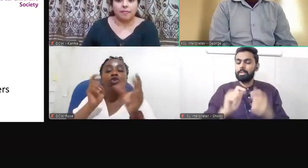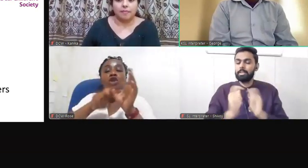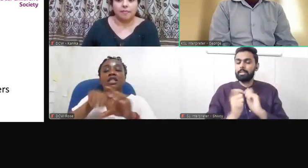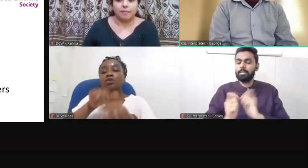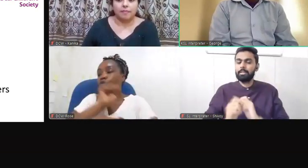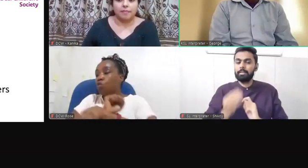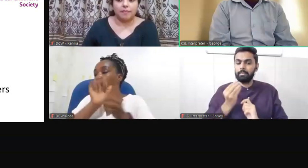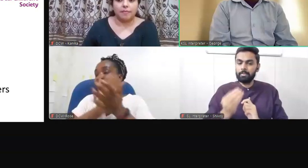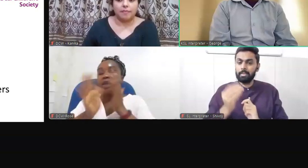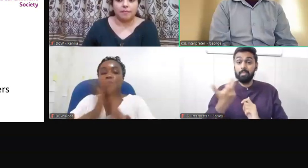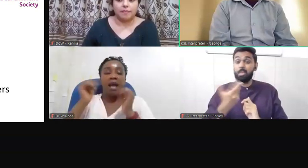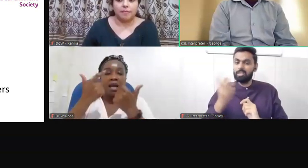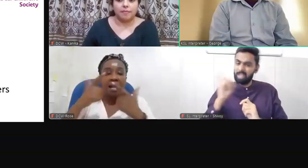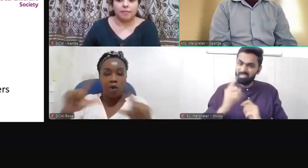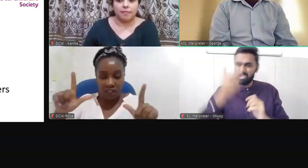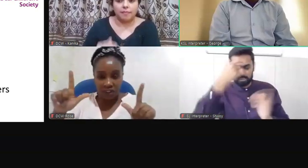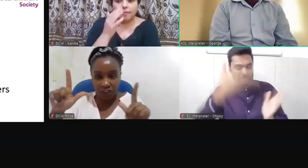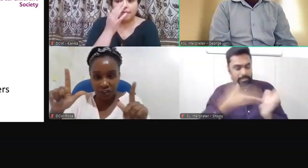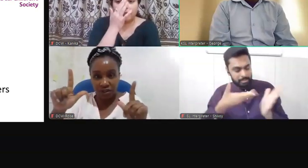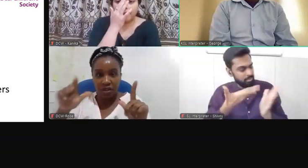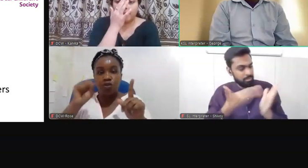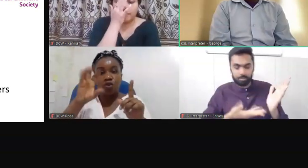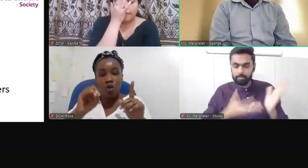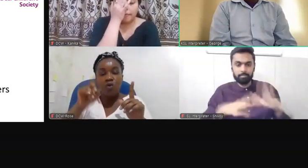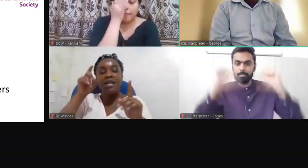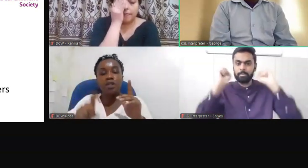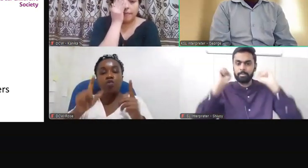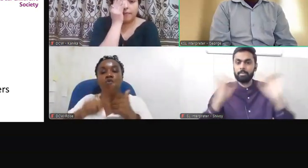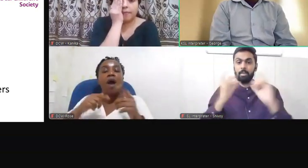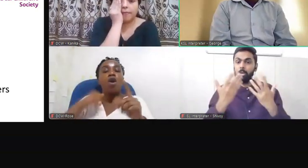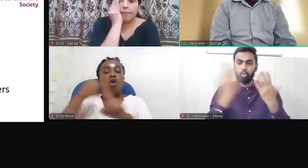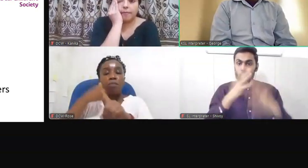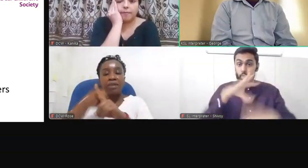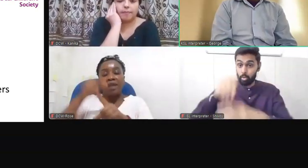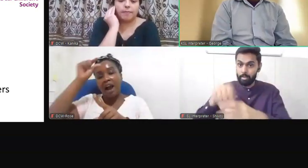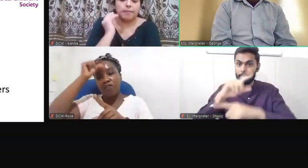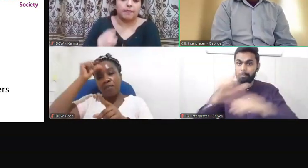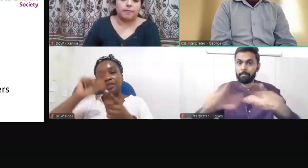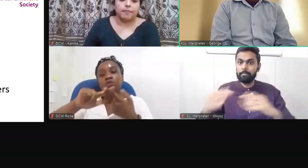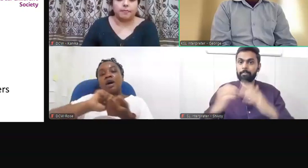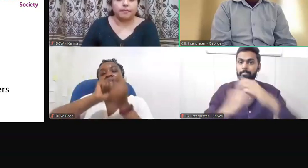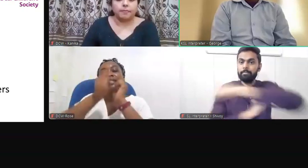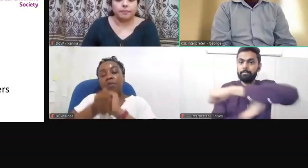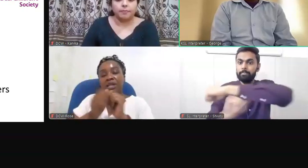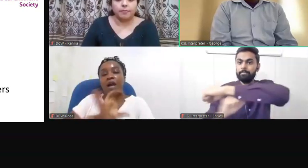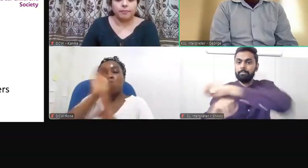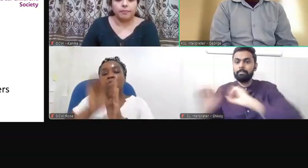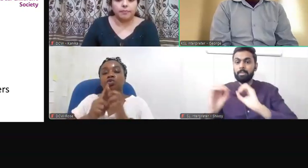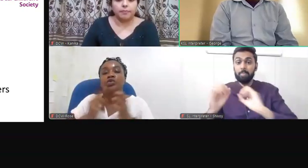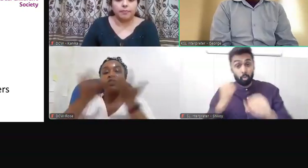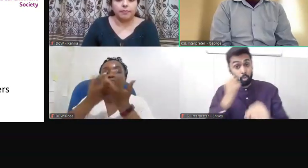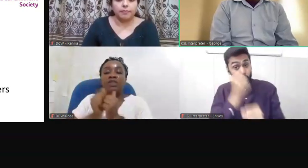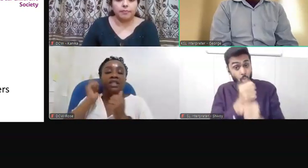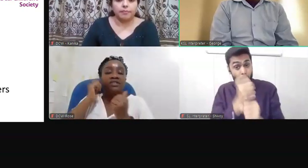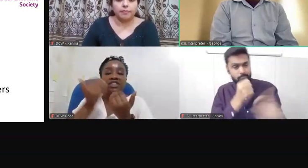from the hearing children because they join school without a language. So we need to lobby the government